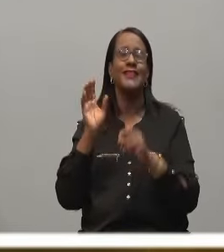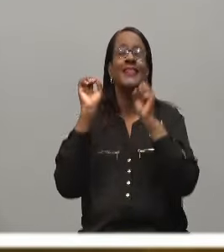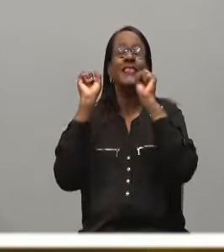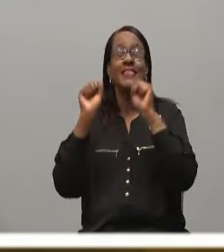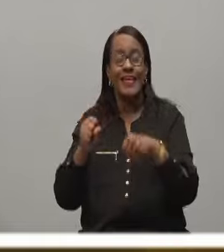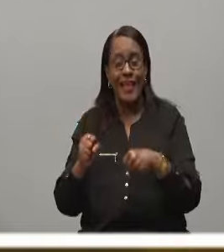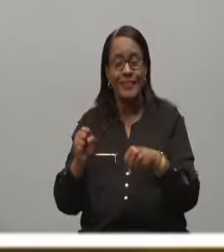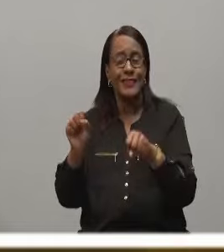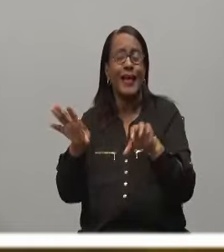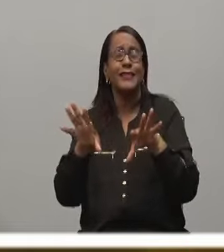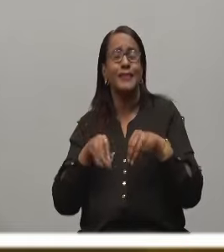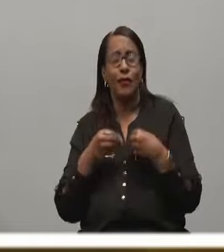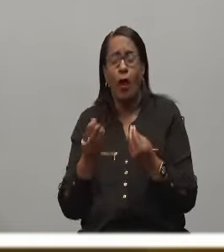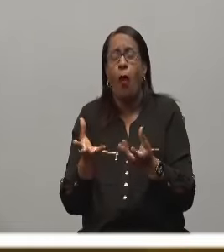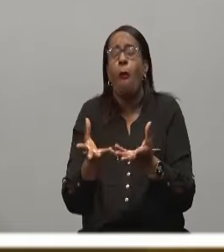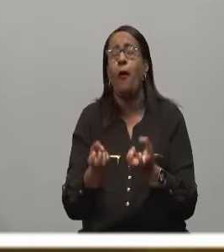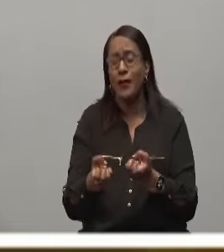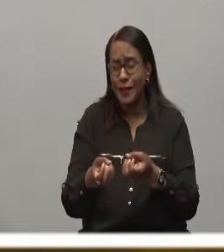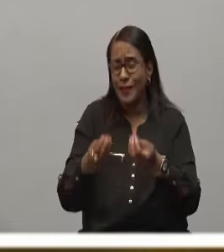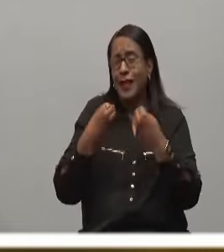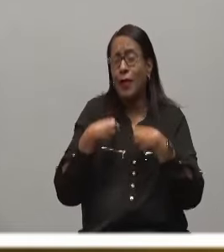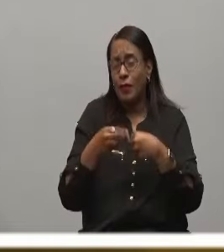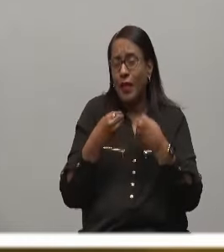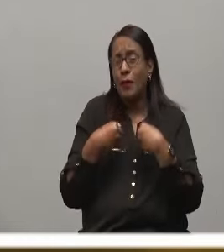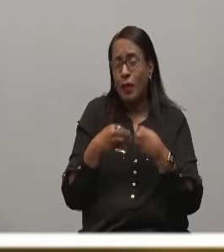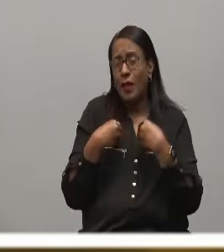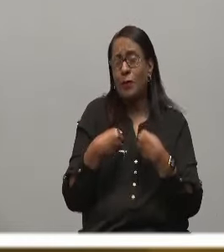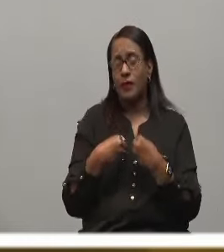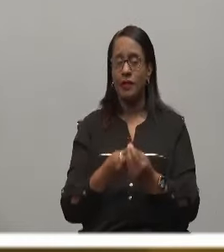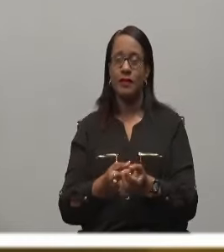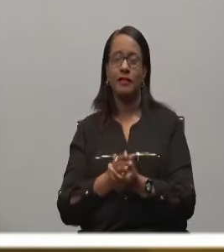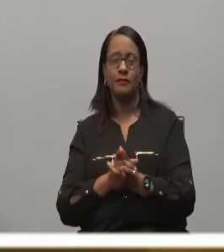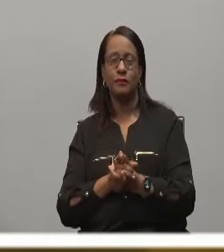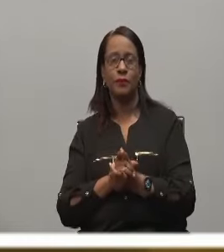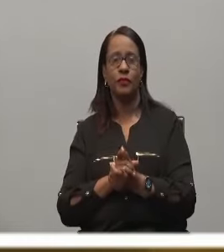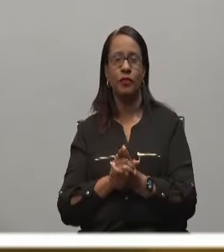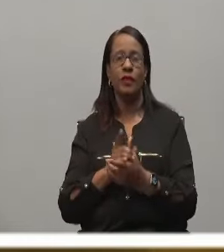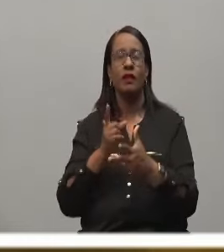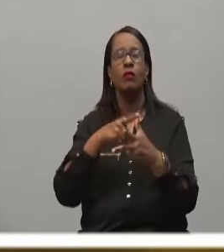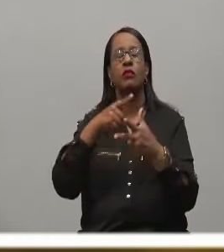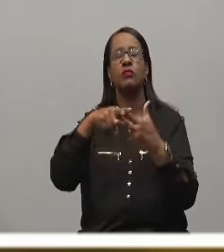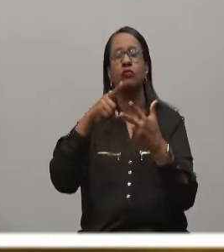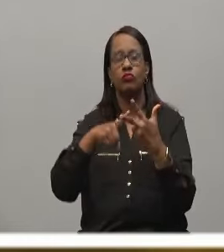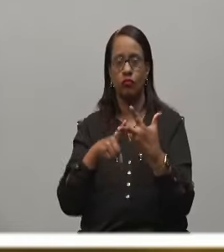temptation and you start entering into it in your mind and acting as if it is real.